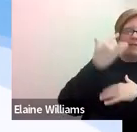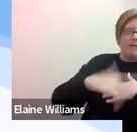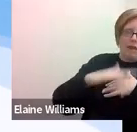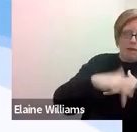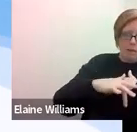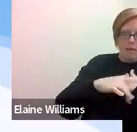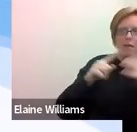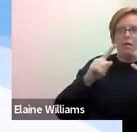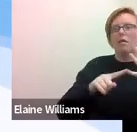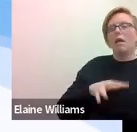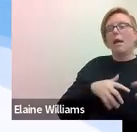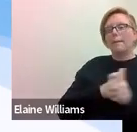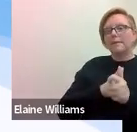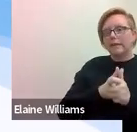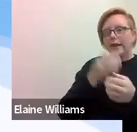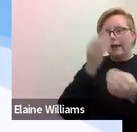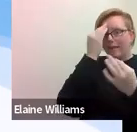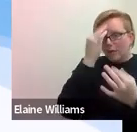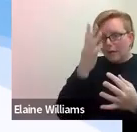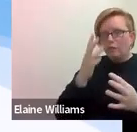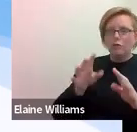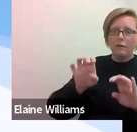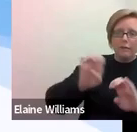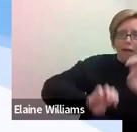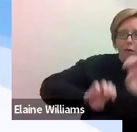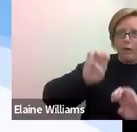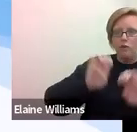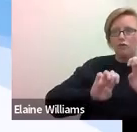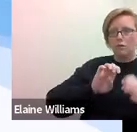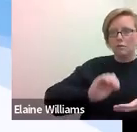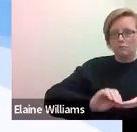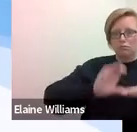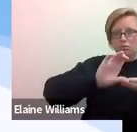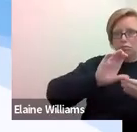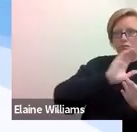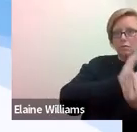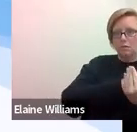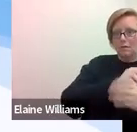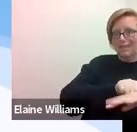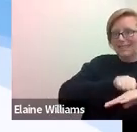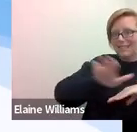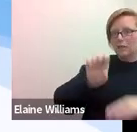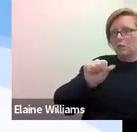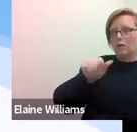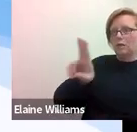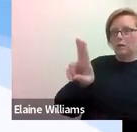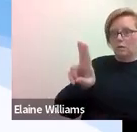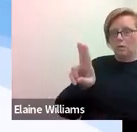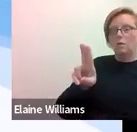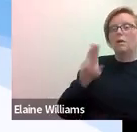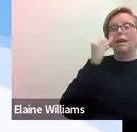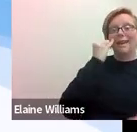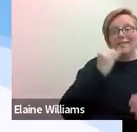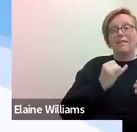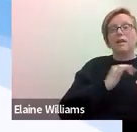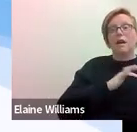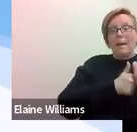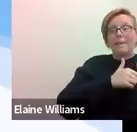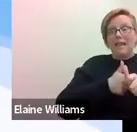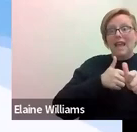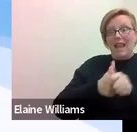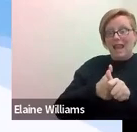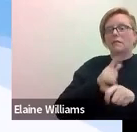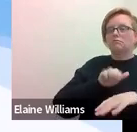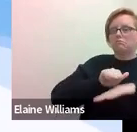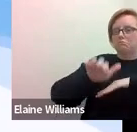such as progress reports or any new evaluations would be provided as they are received. I know when I was a site director, I had my